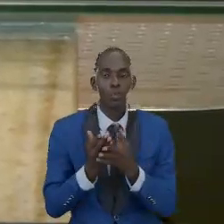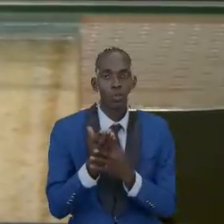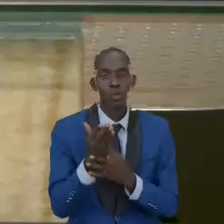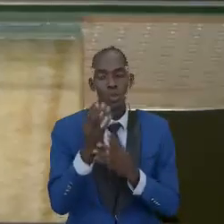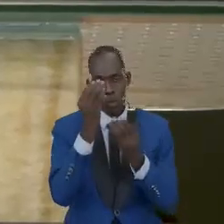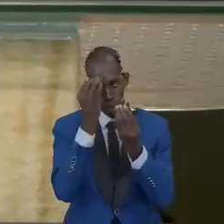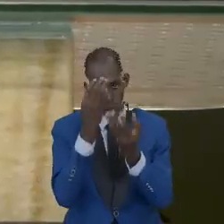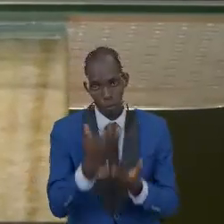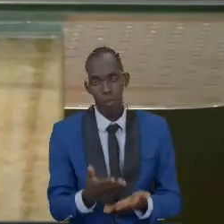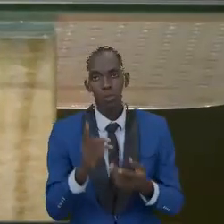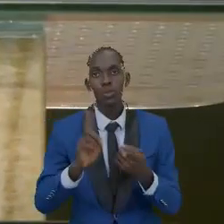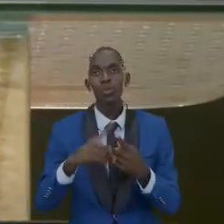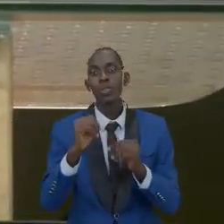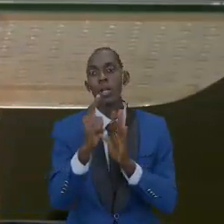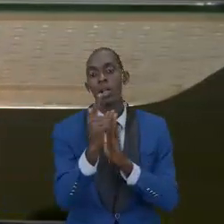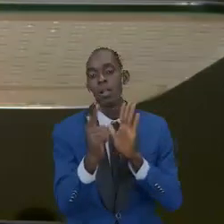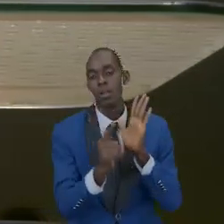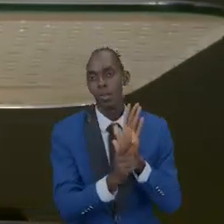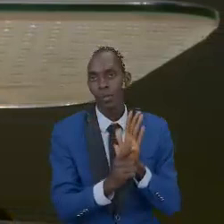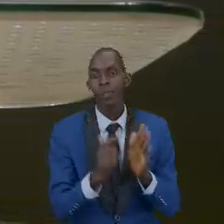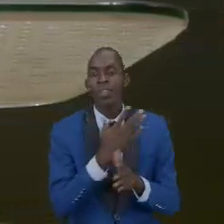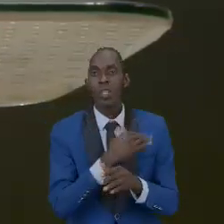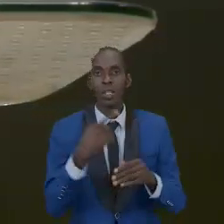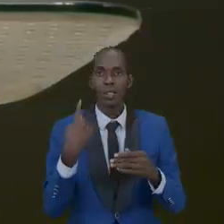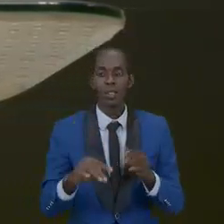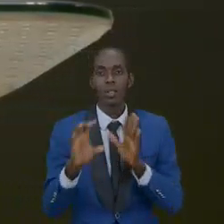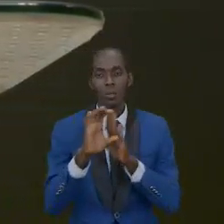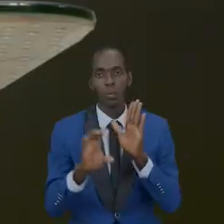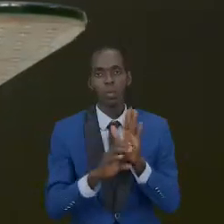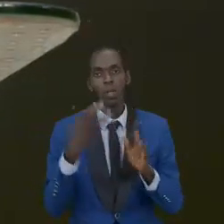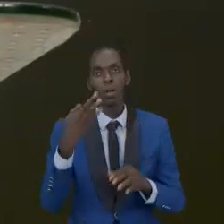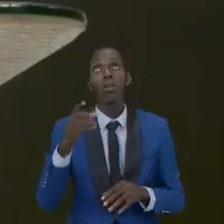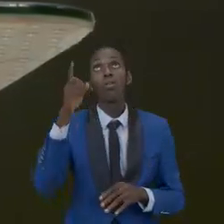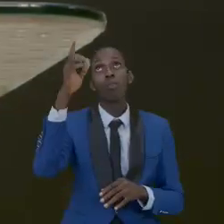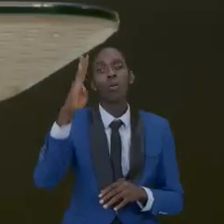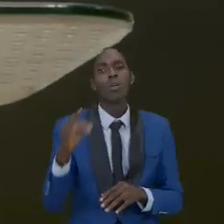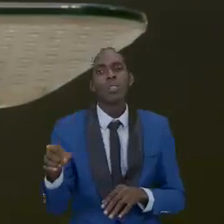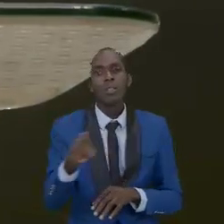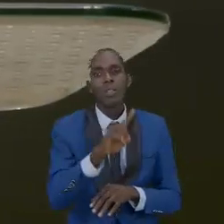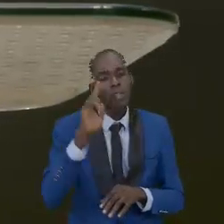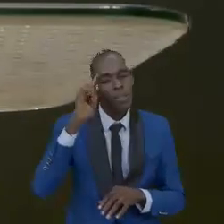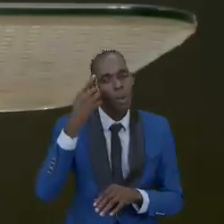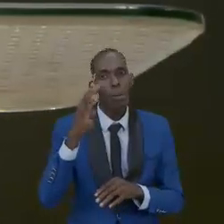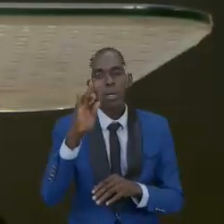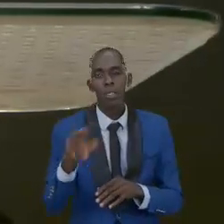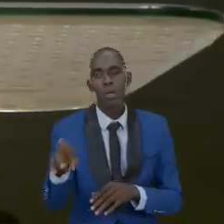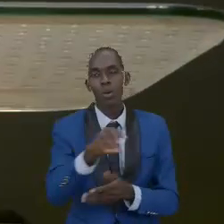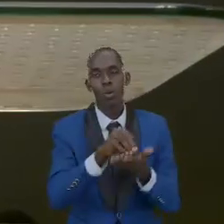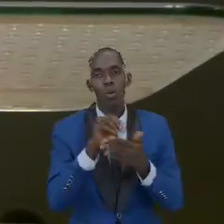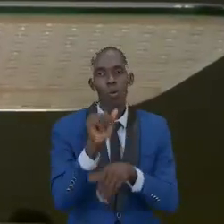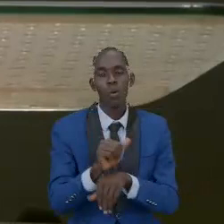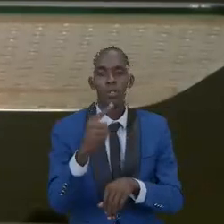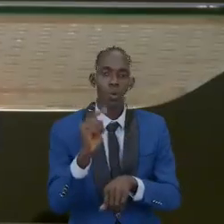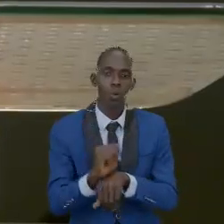to the law and the commandments of God. They thought by their own works, the works of